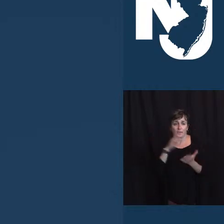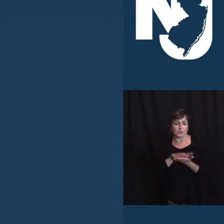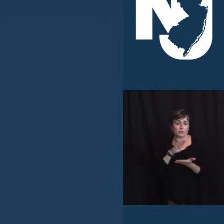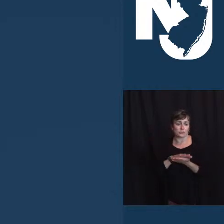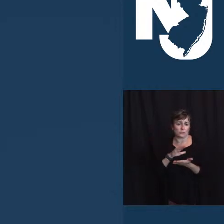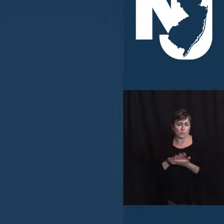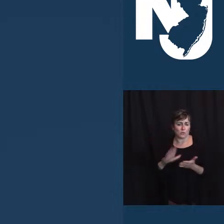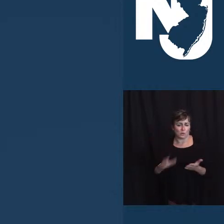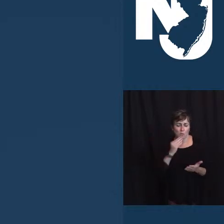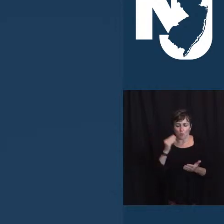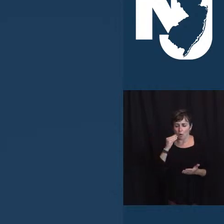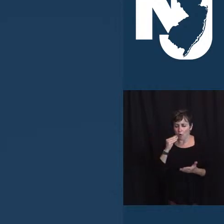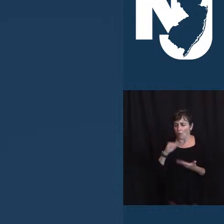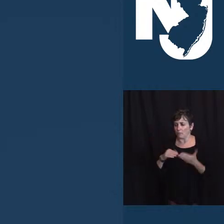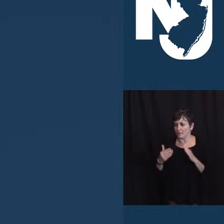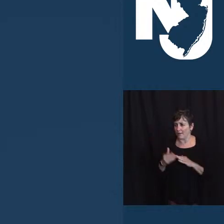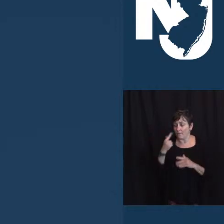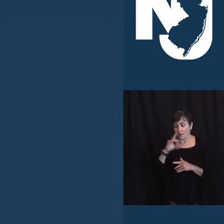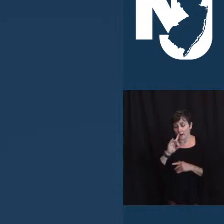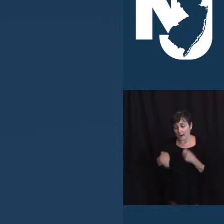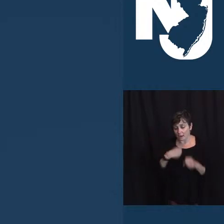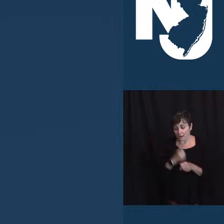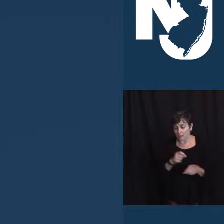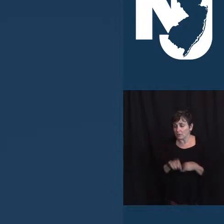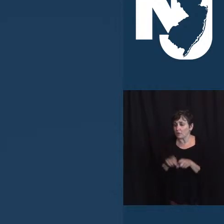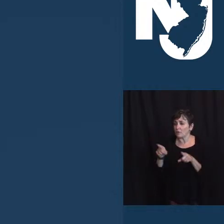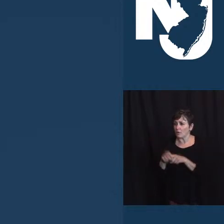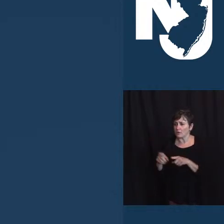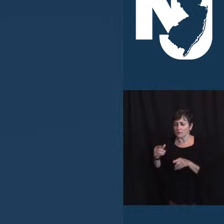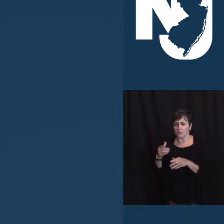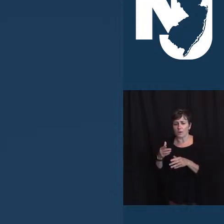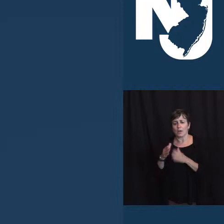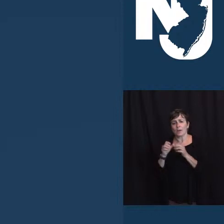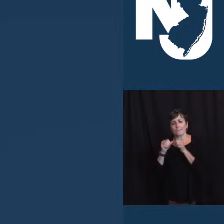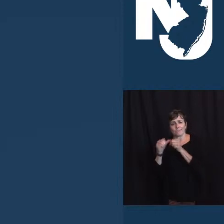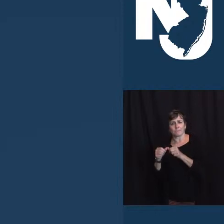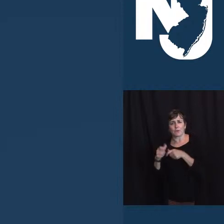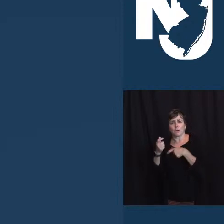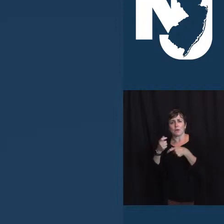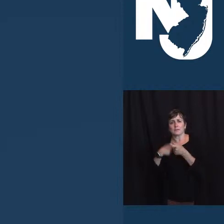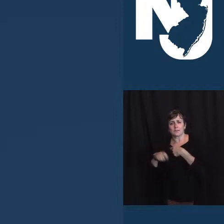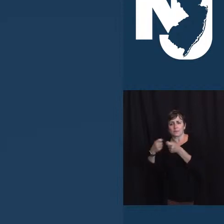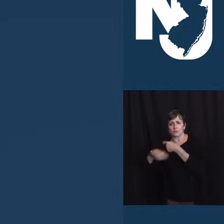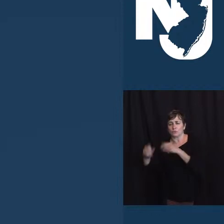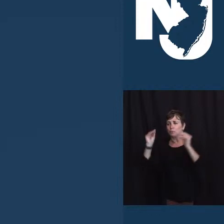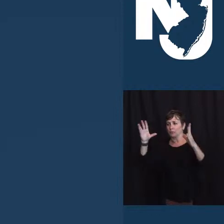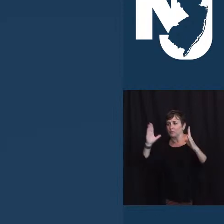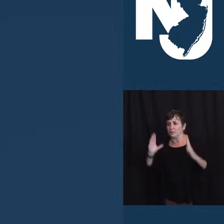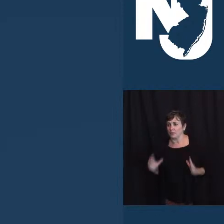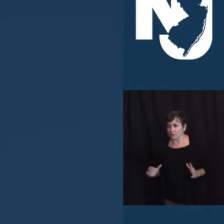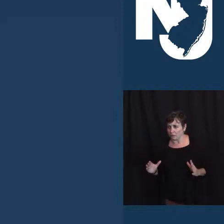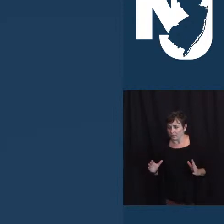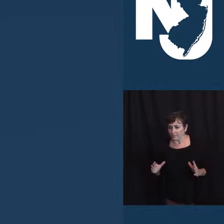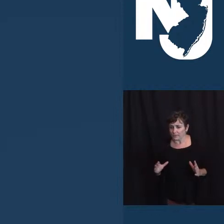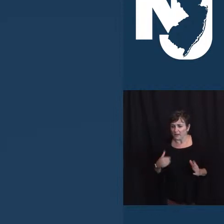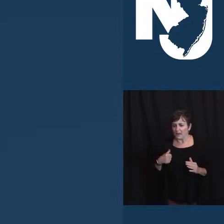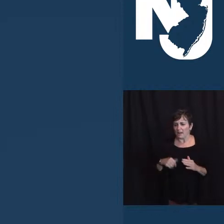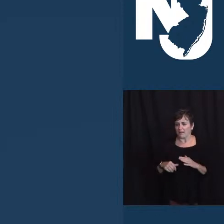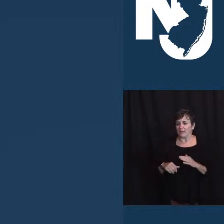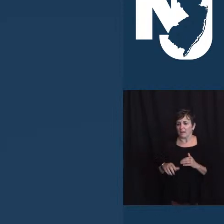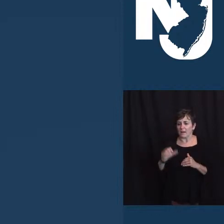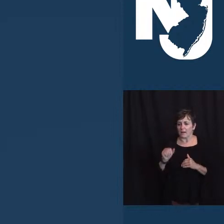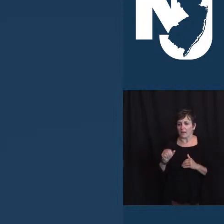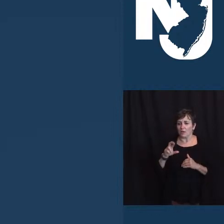years before spending many more years as a long-term substitute teacher at the Aura, A-U-R-A Elementary School, part of